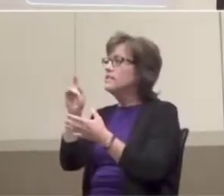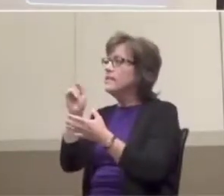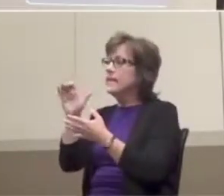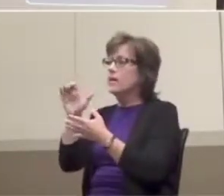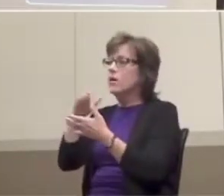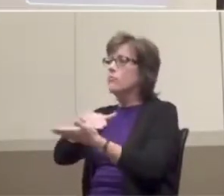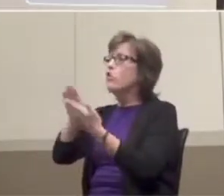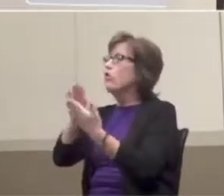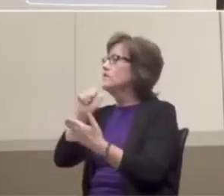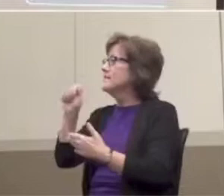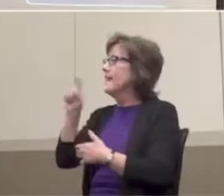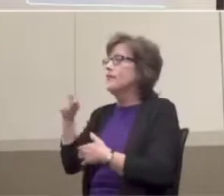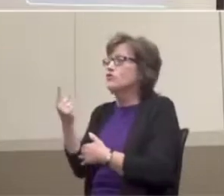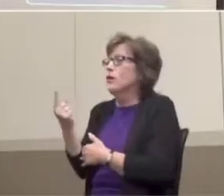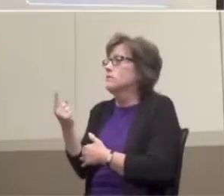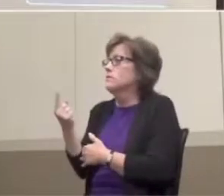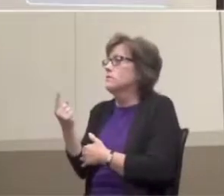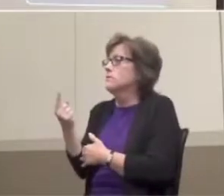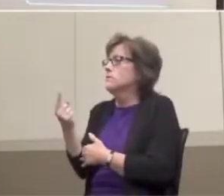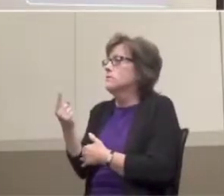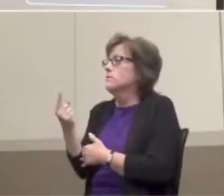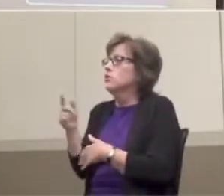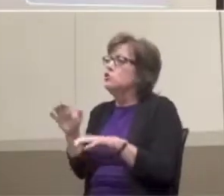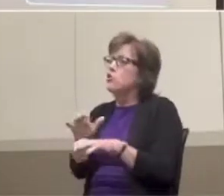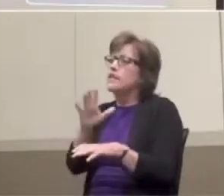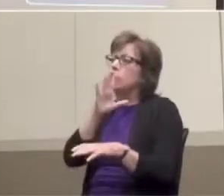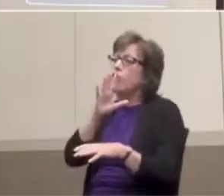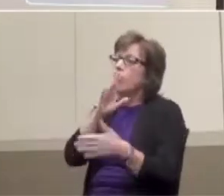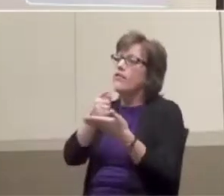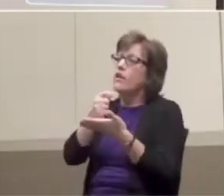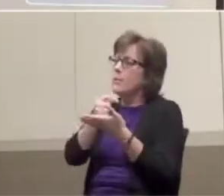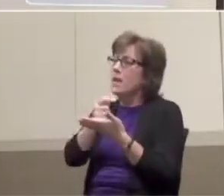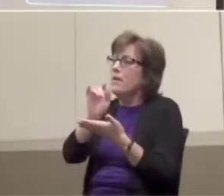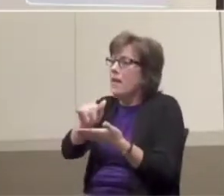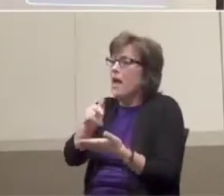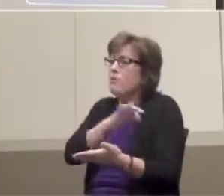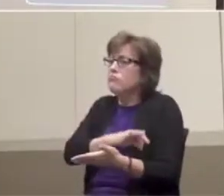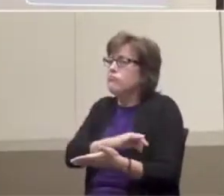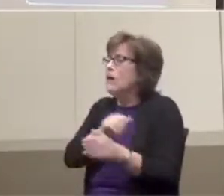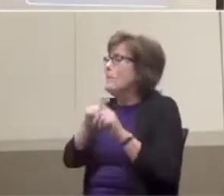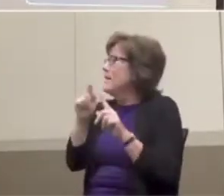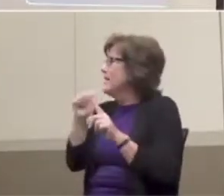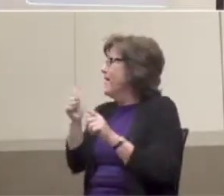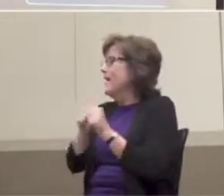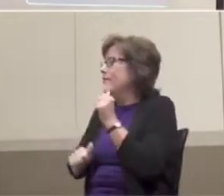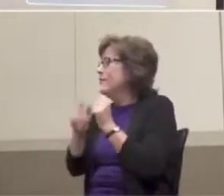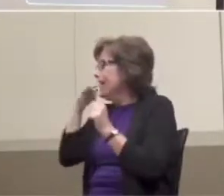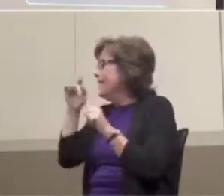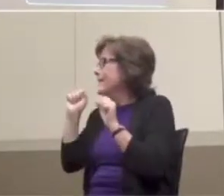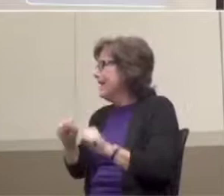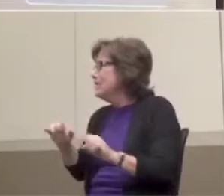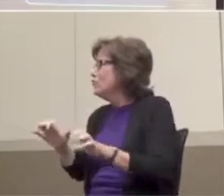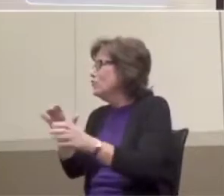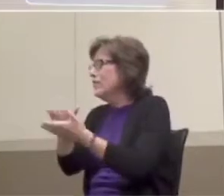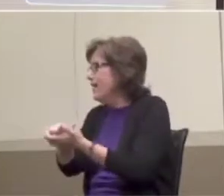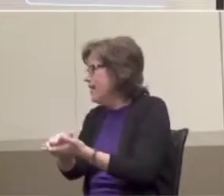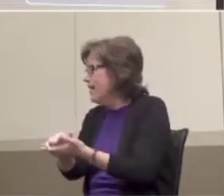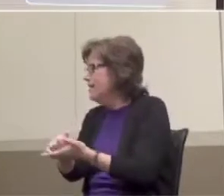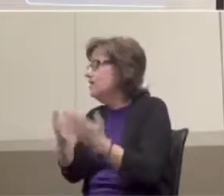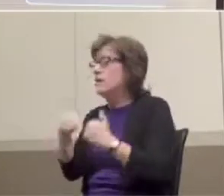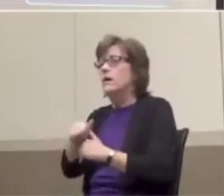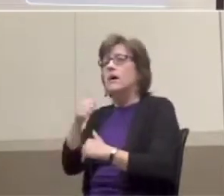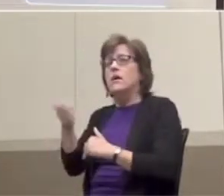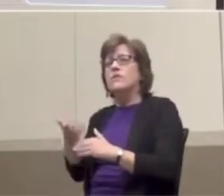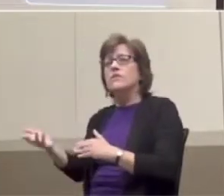just doing talk therapy, which has its benefits, but not every kid can do talk therapy. Other techniques such as sand